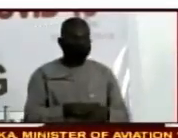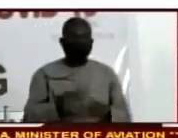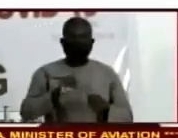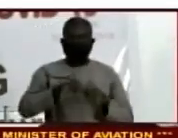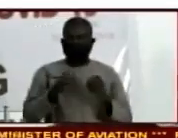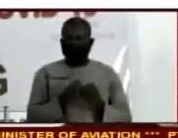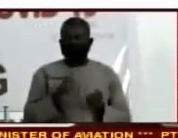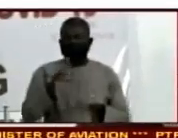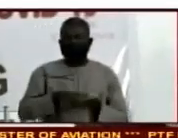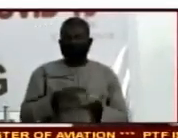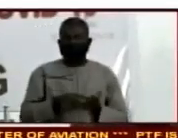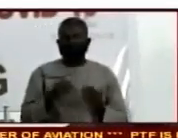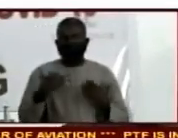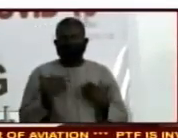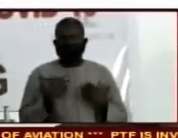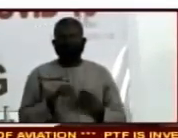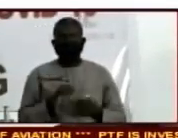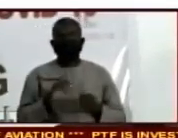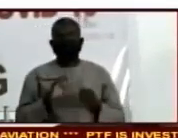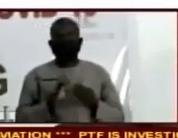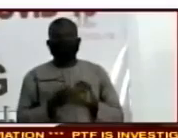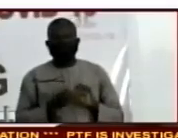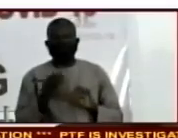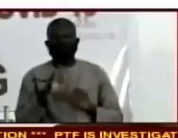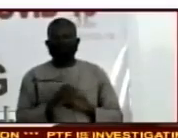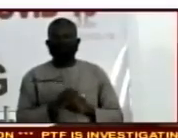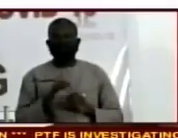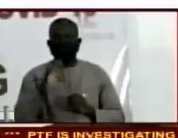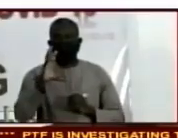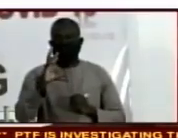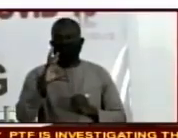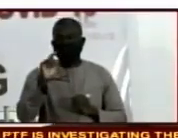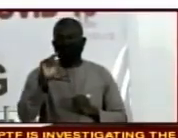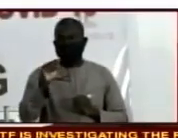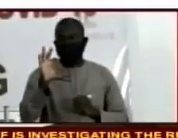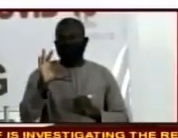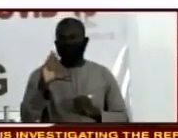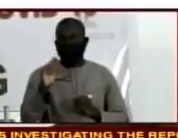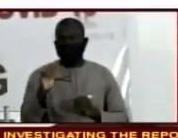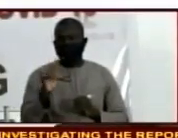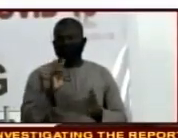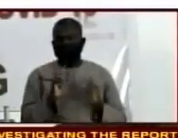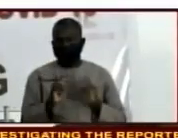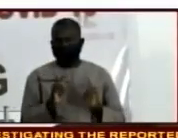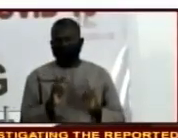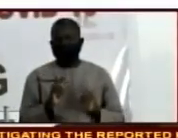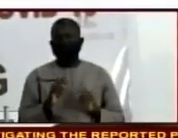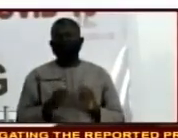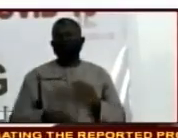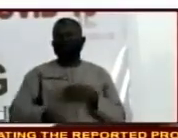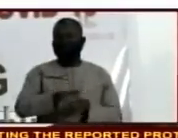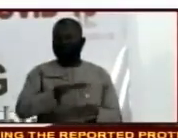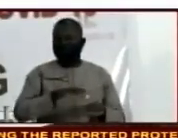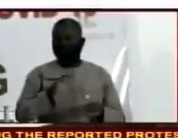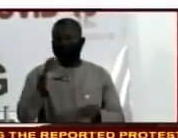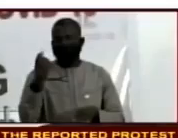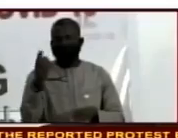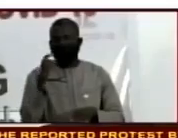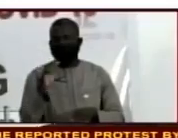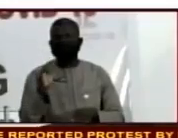data of over 2.6 million poor and vulnerable households with over 11 million individuals